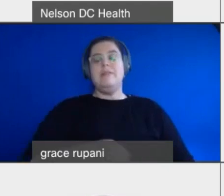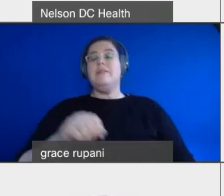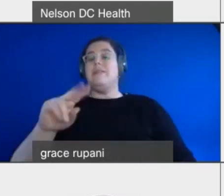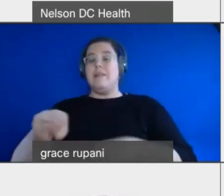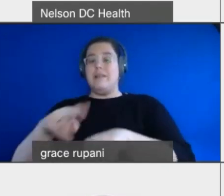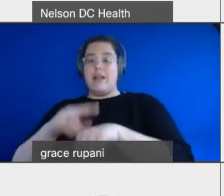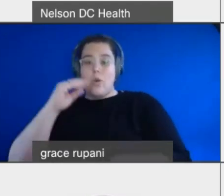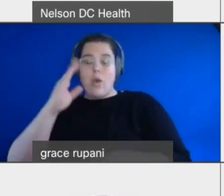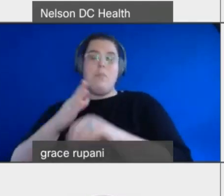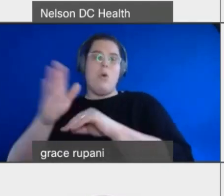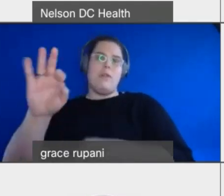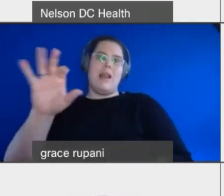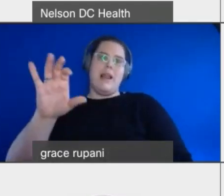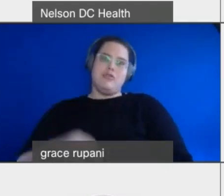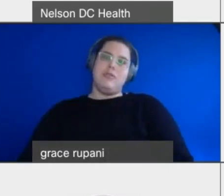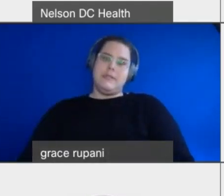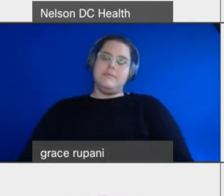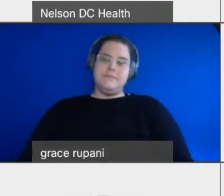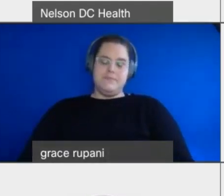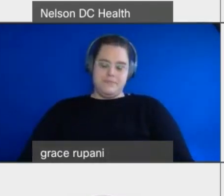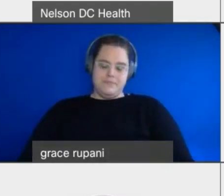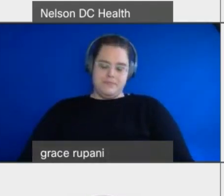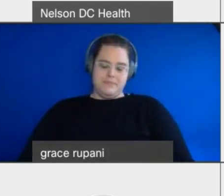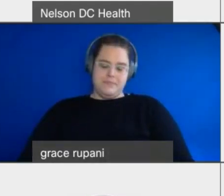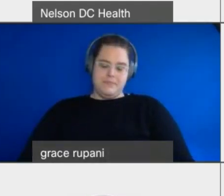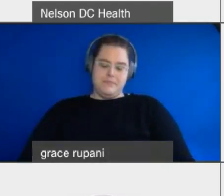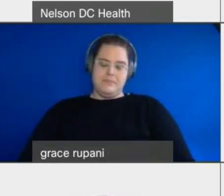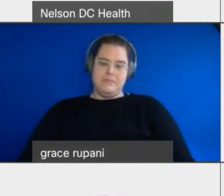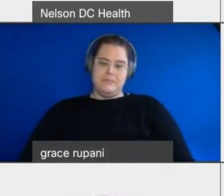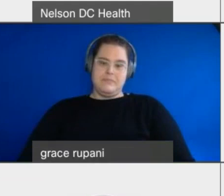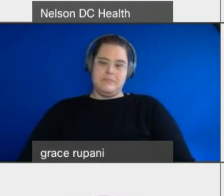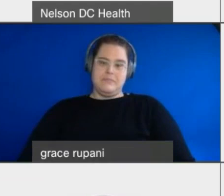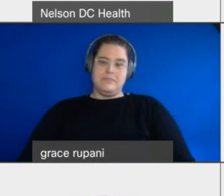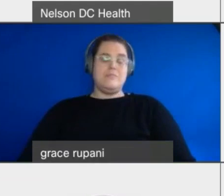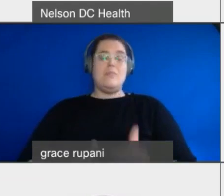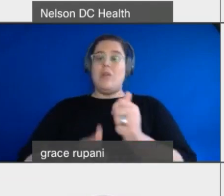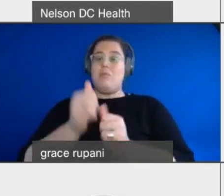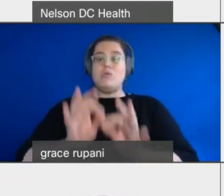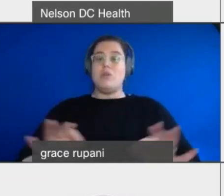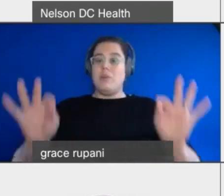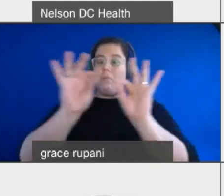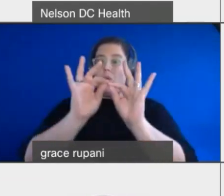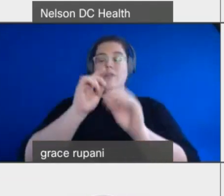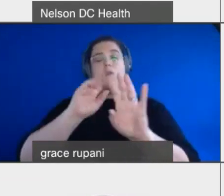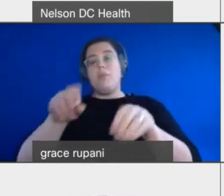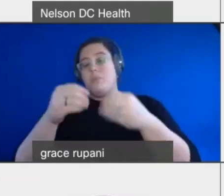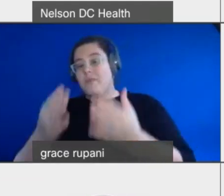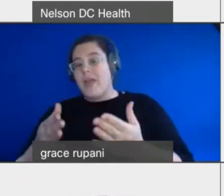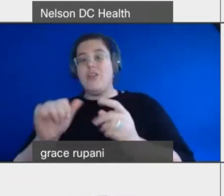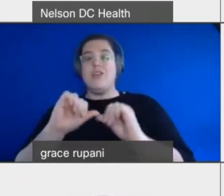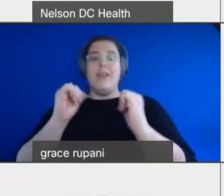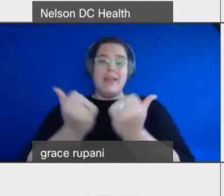people. What's really important is for provider agencies that support people in either of those